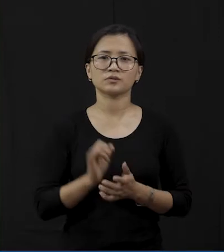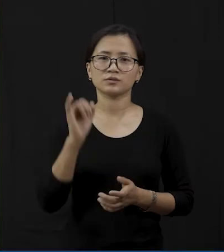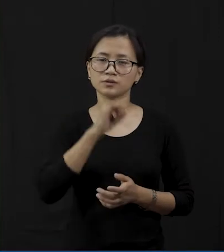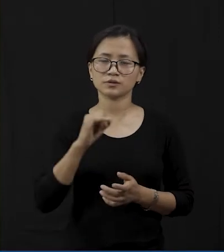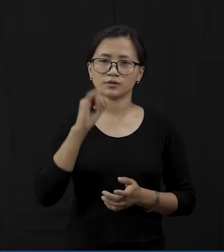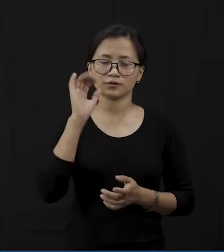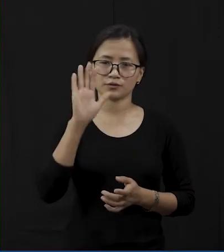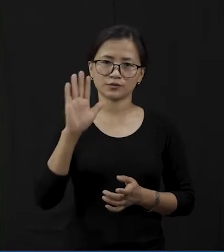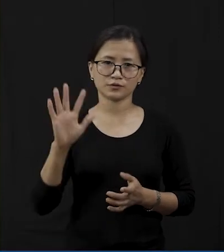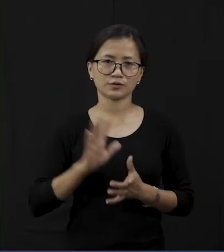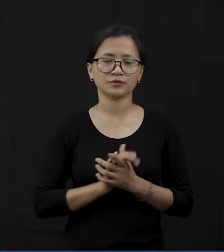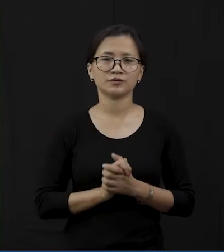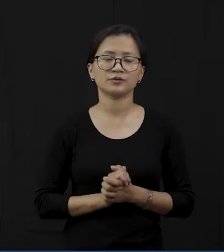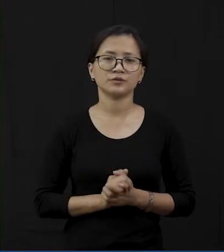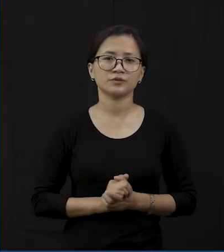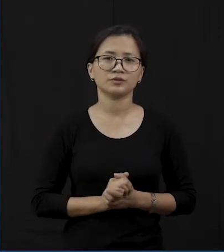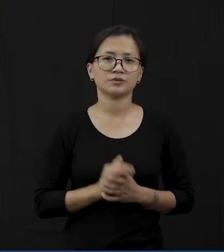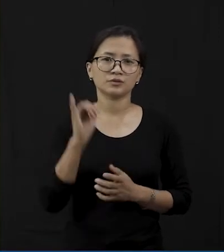655,